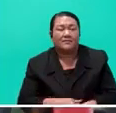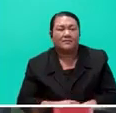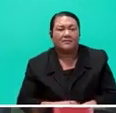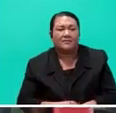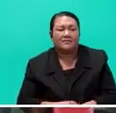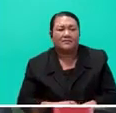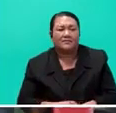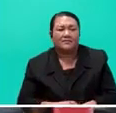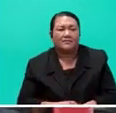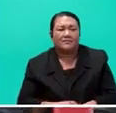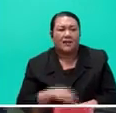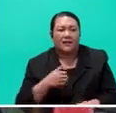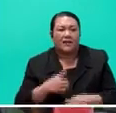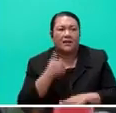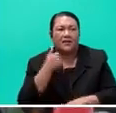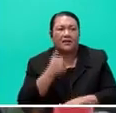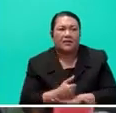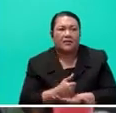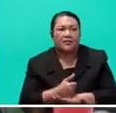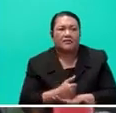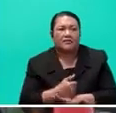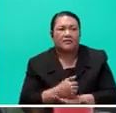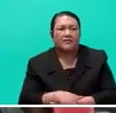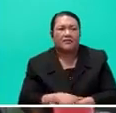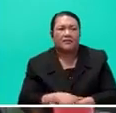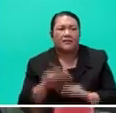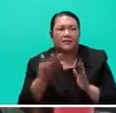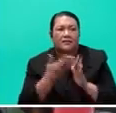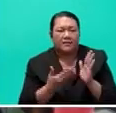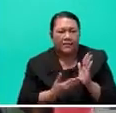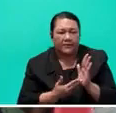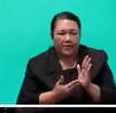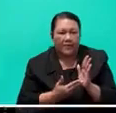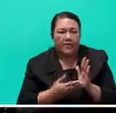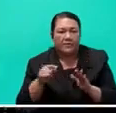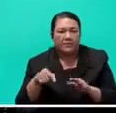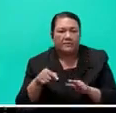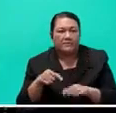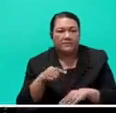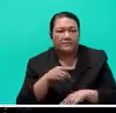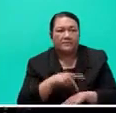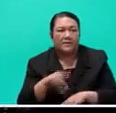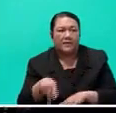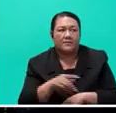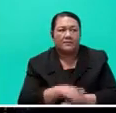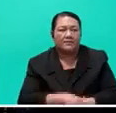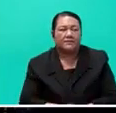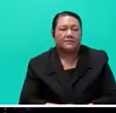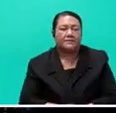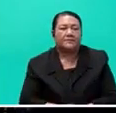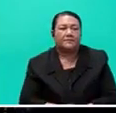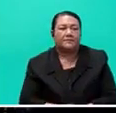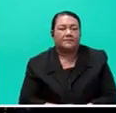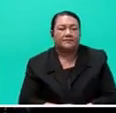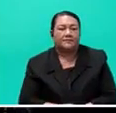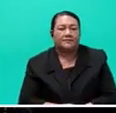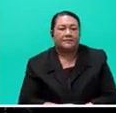And those. The bill before the House. Thank you. Honorable